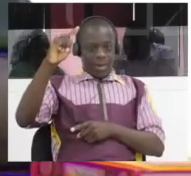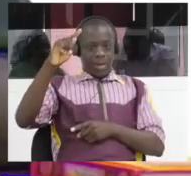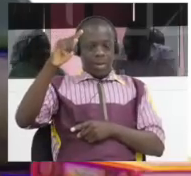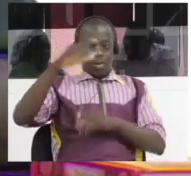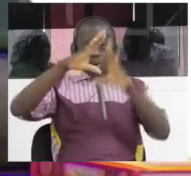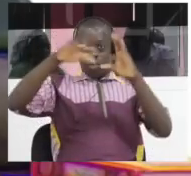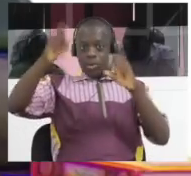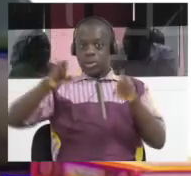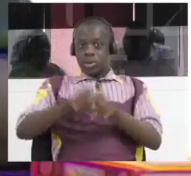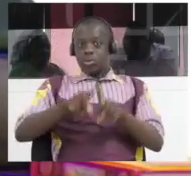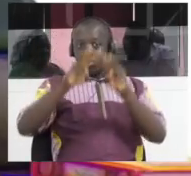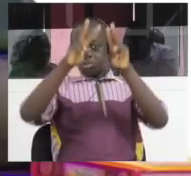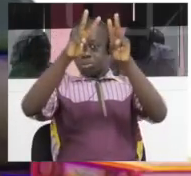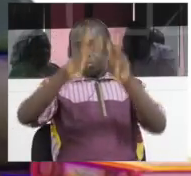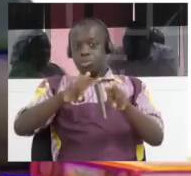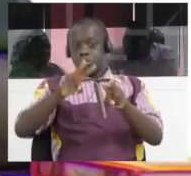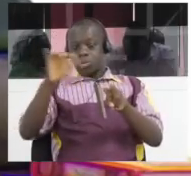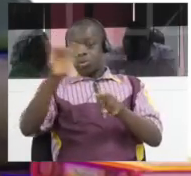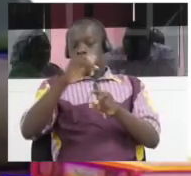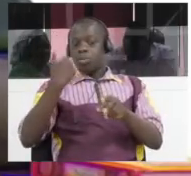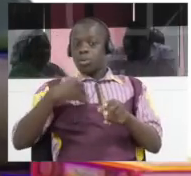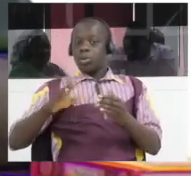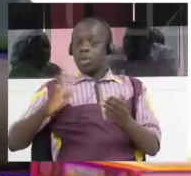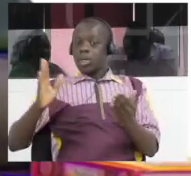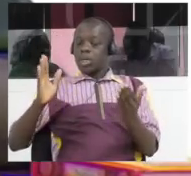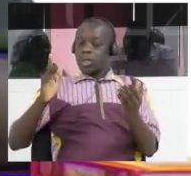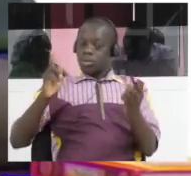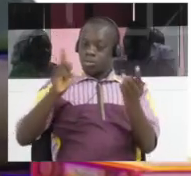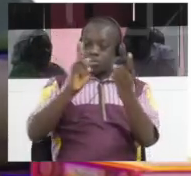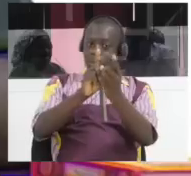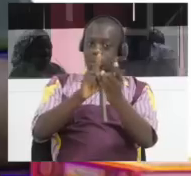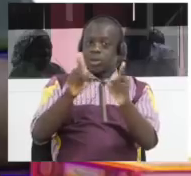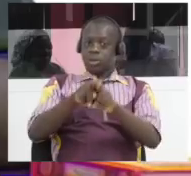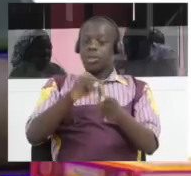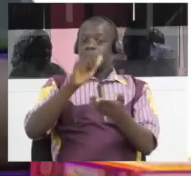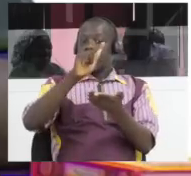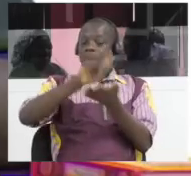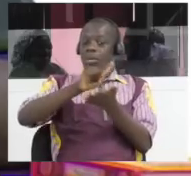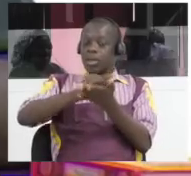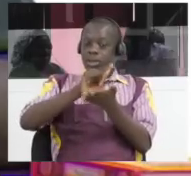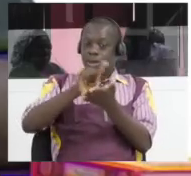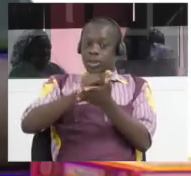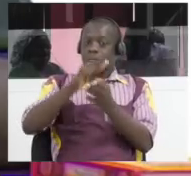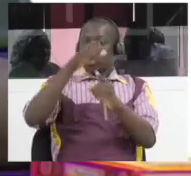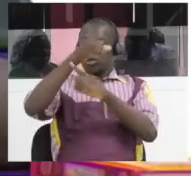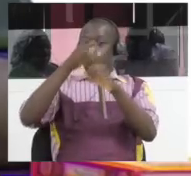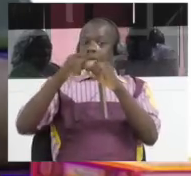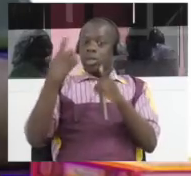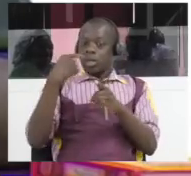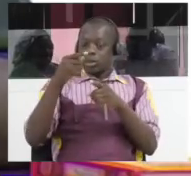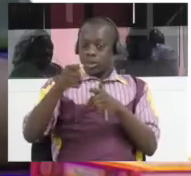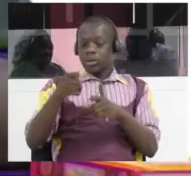know, you gauge the enthusiasm with which people approach tasks, especially in an emergency situation like